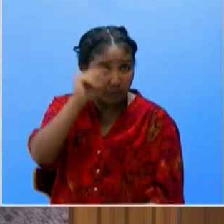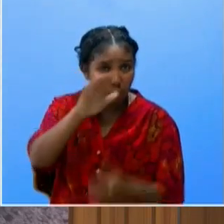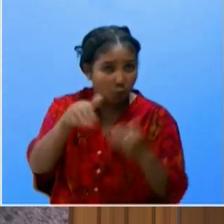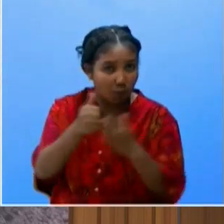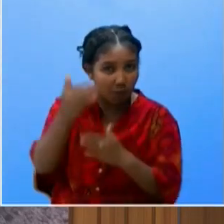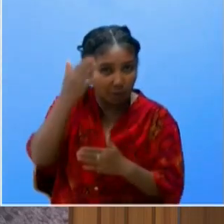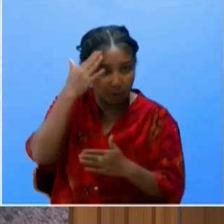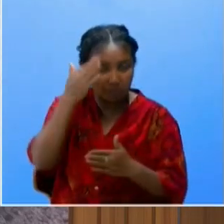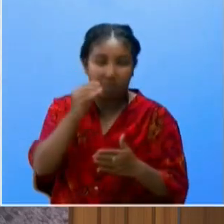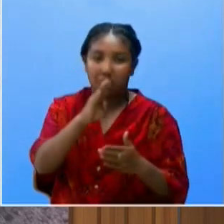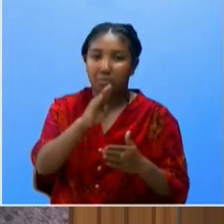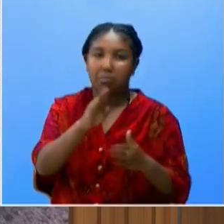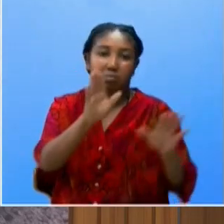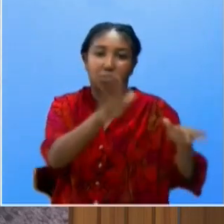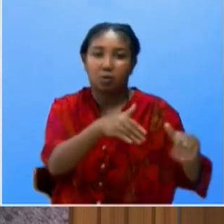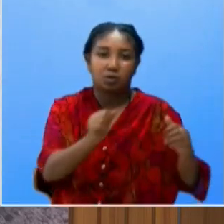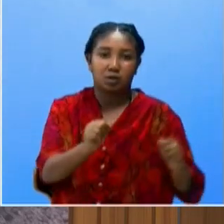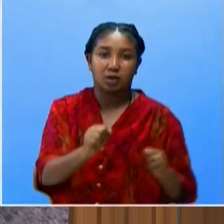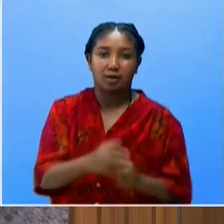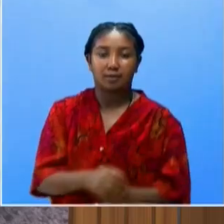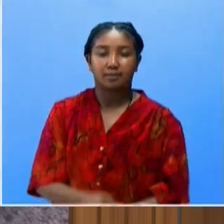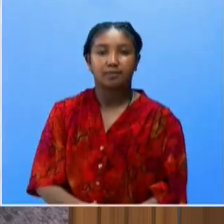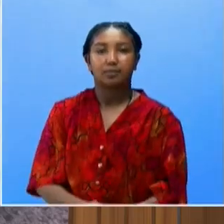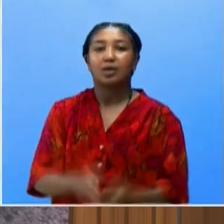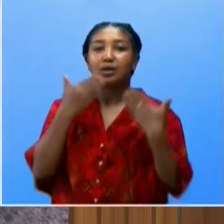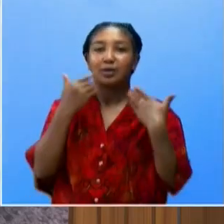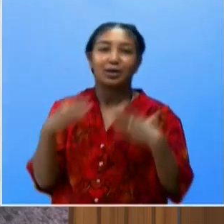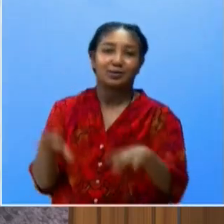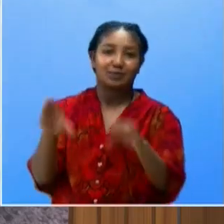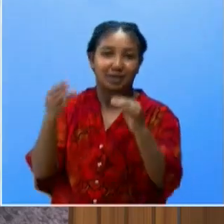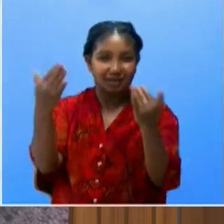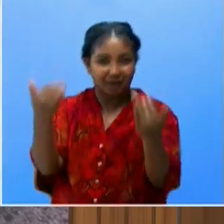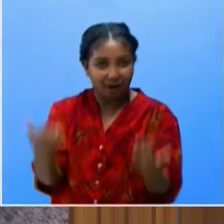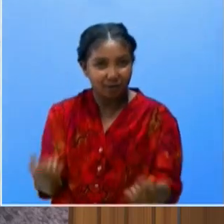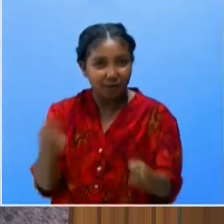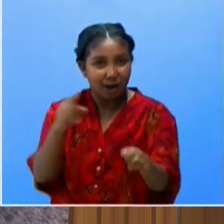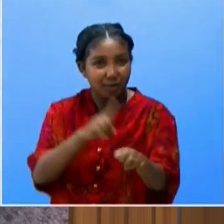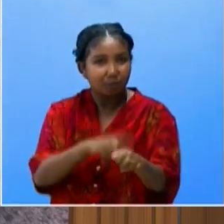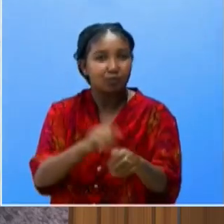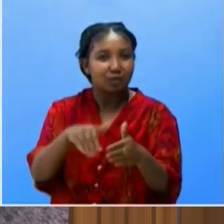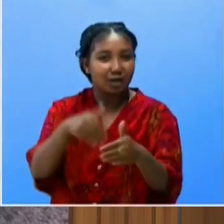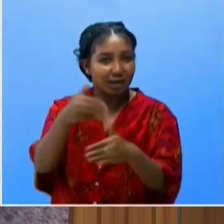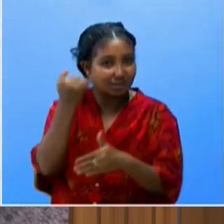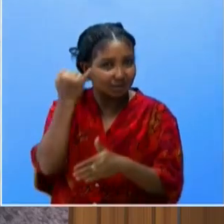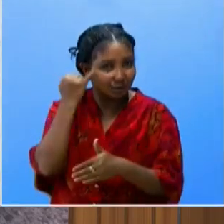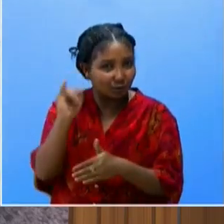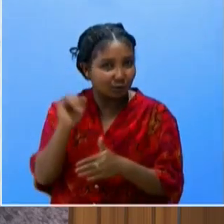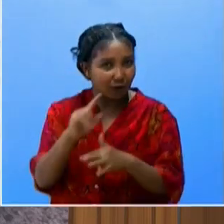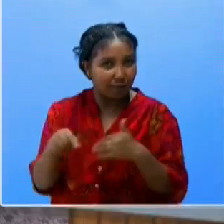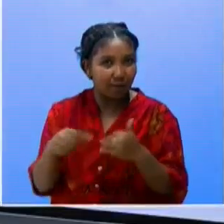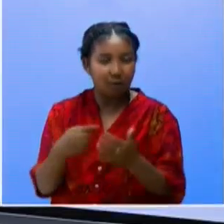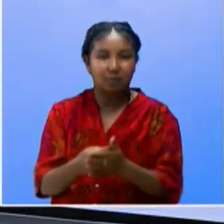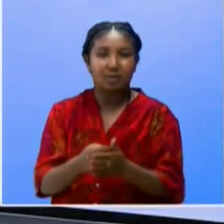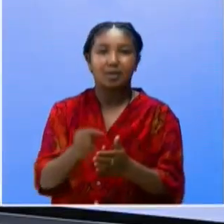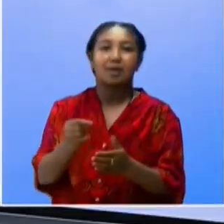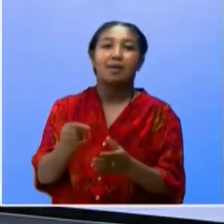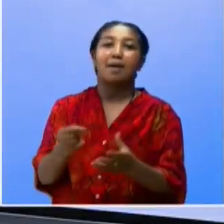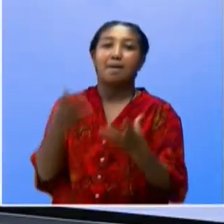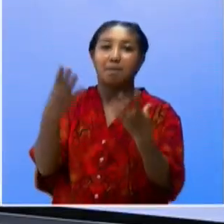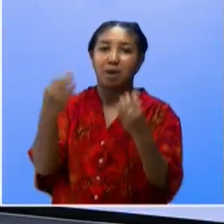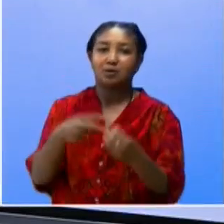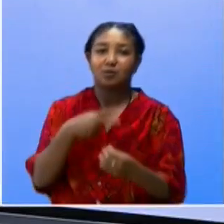by structure. Very nice. Thank you, student. Now it is time to go to the next point about passive voice.